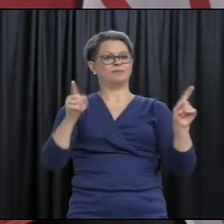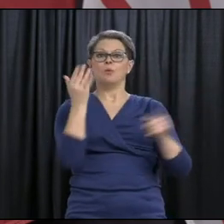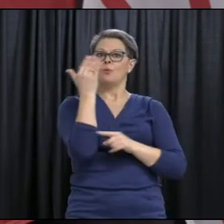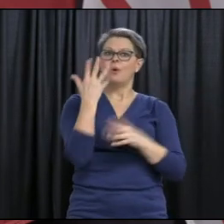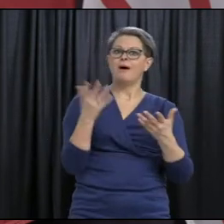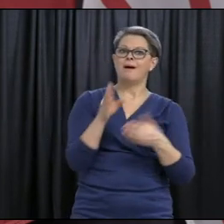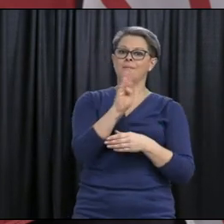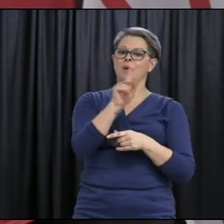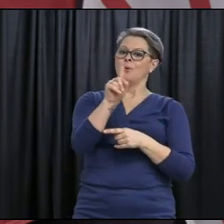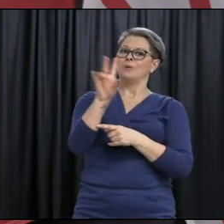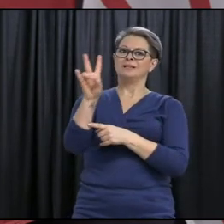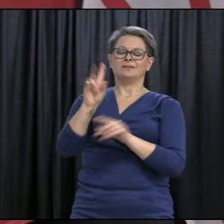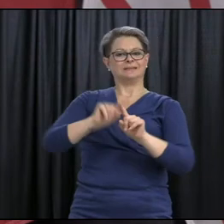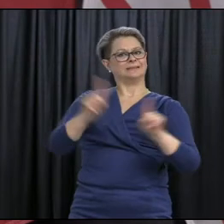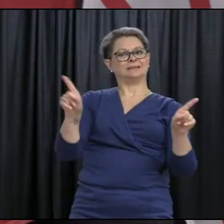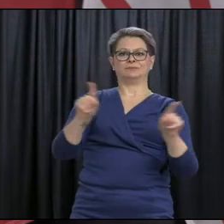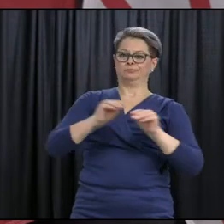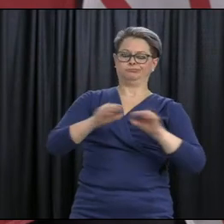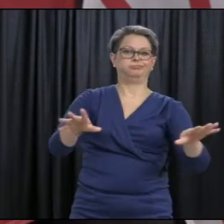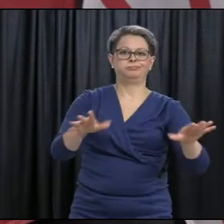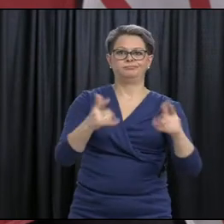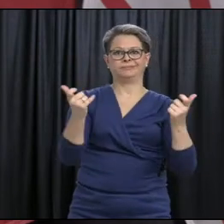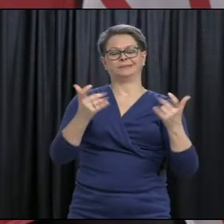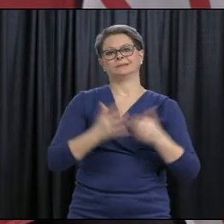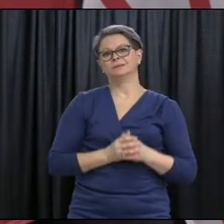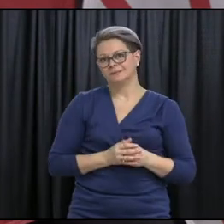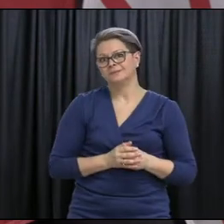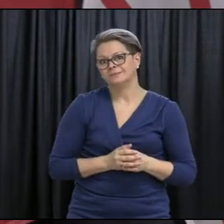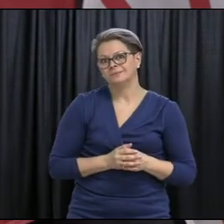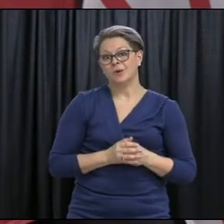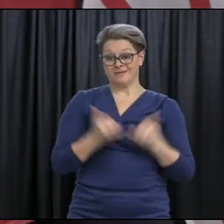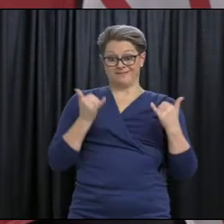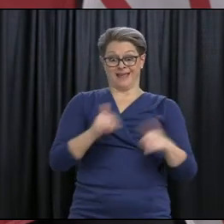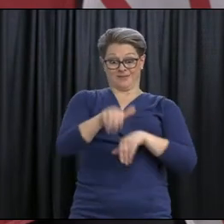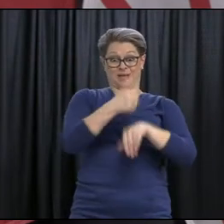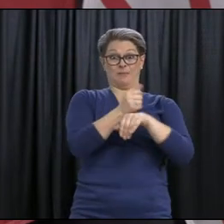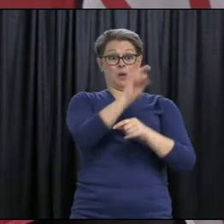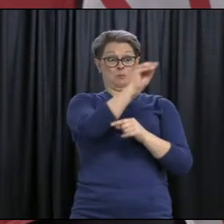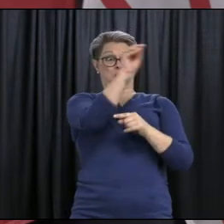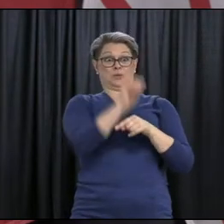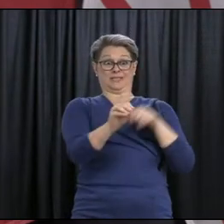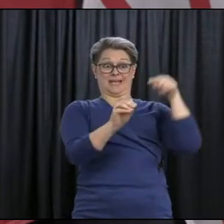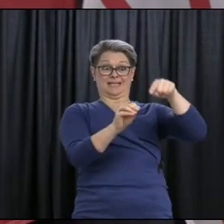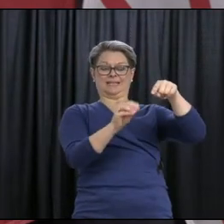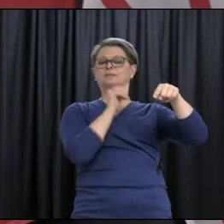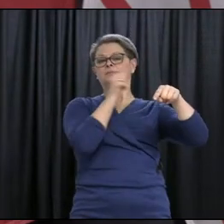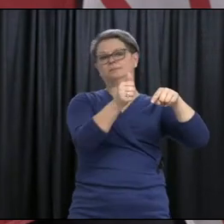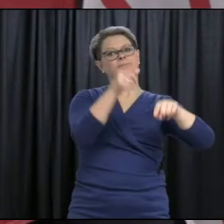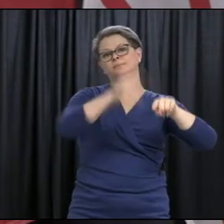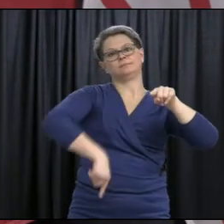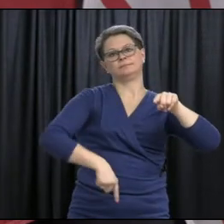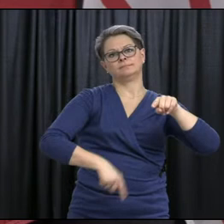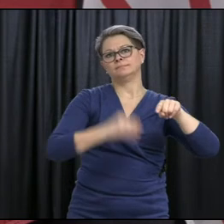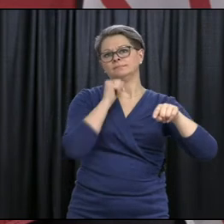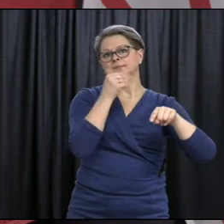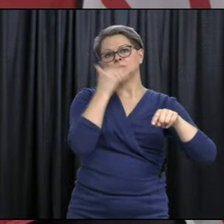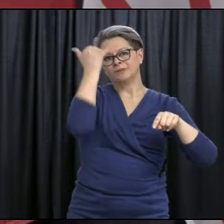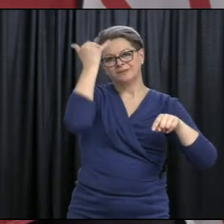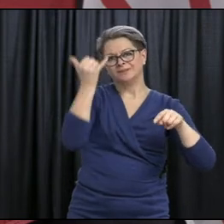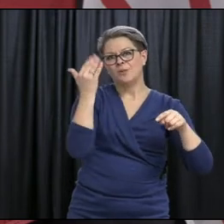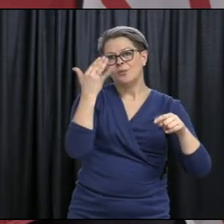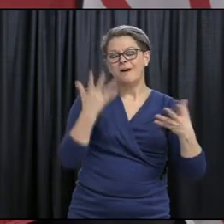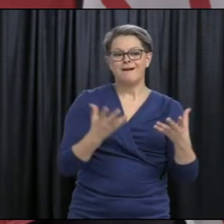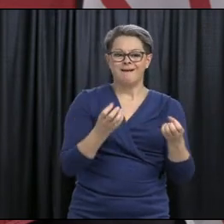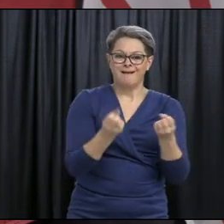stringent in putting a capacity percentage in place, because we don't know how many of the children